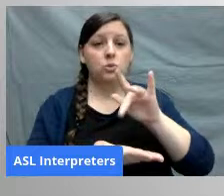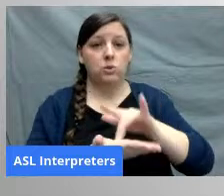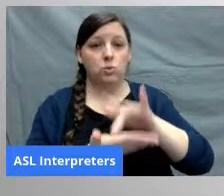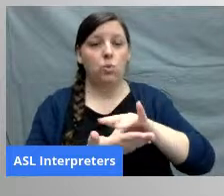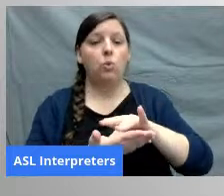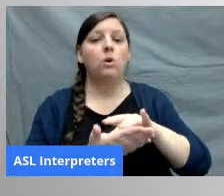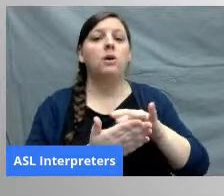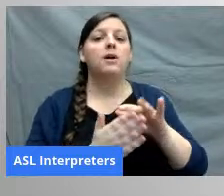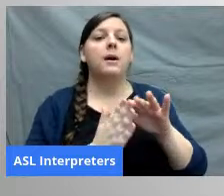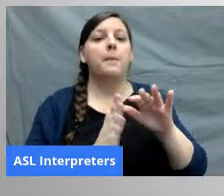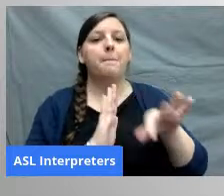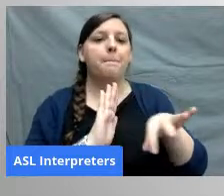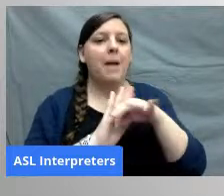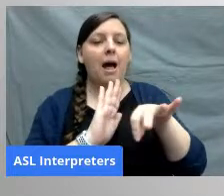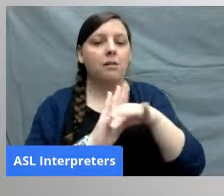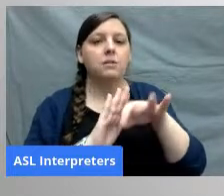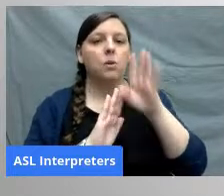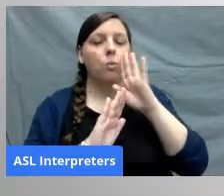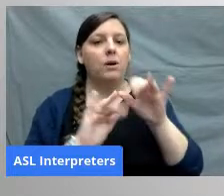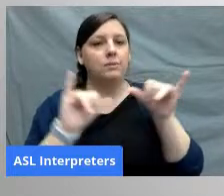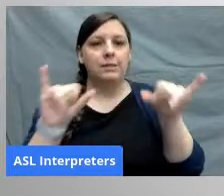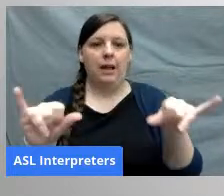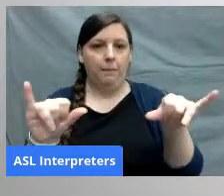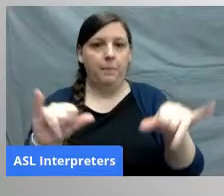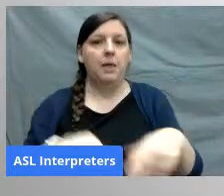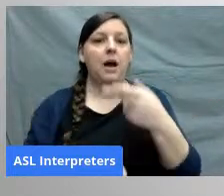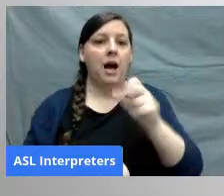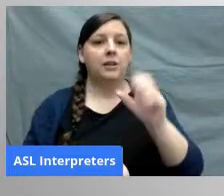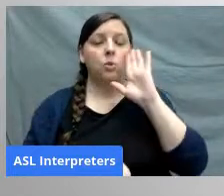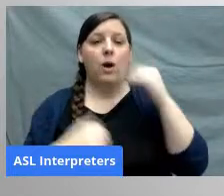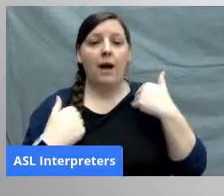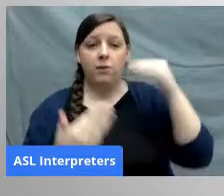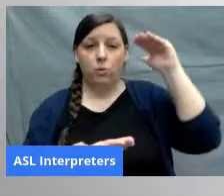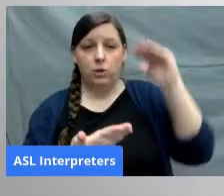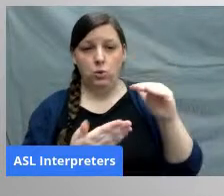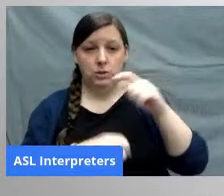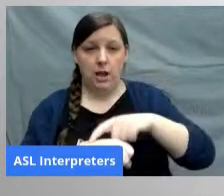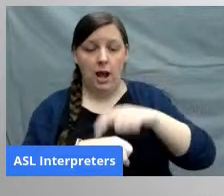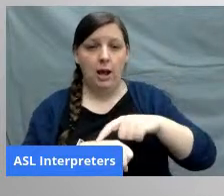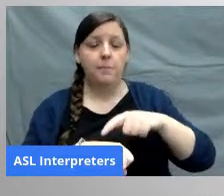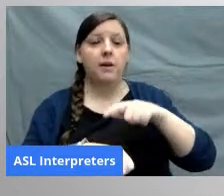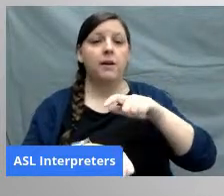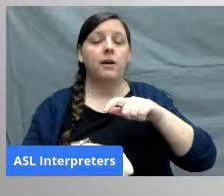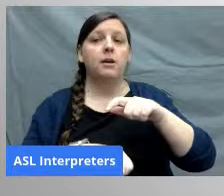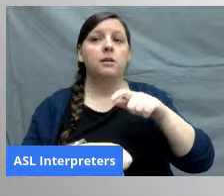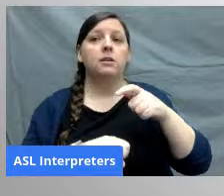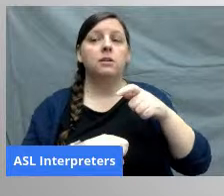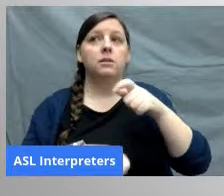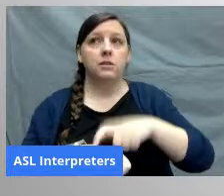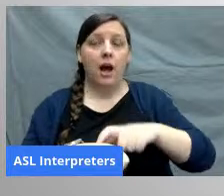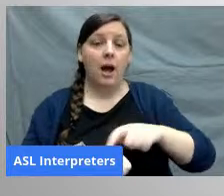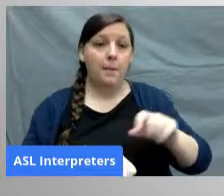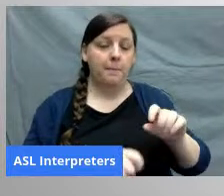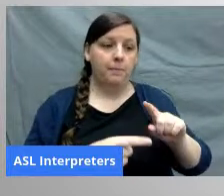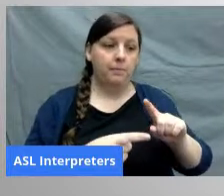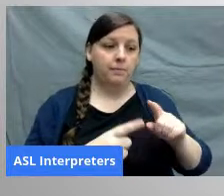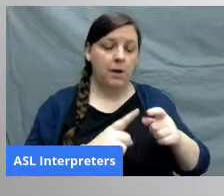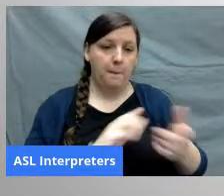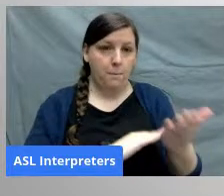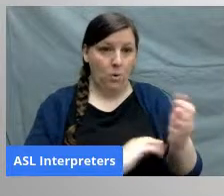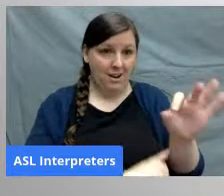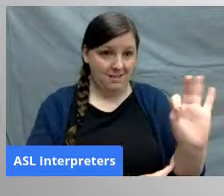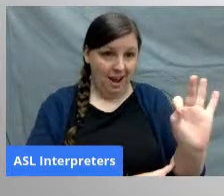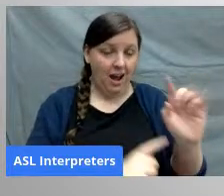schools will have a reduced school schedule. It will be from 9 to 1 p.m. We have been hit very, very hard